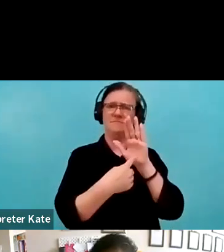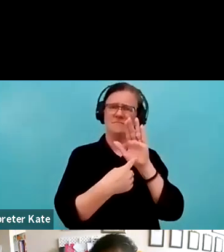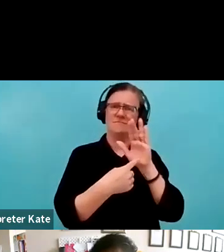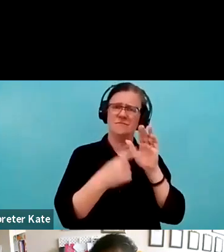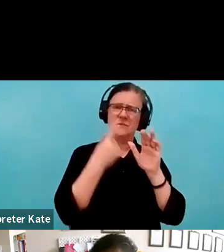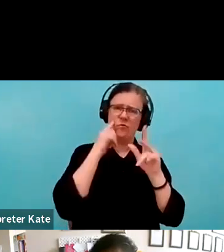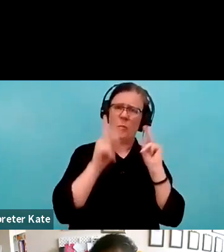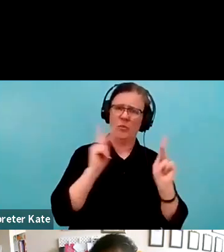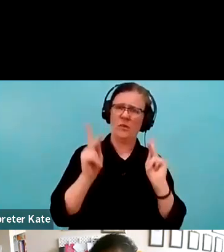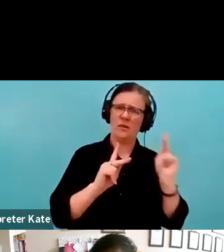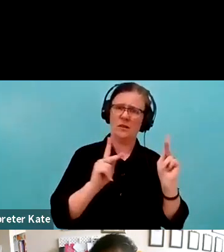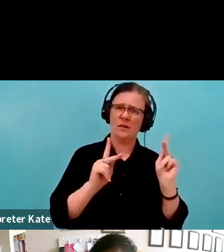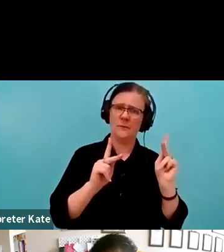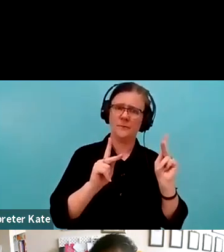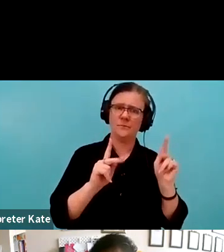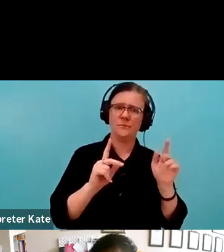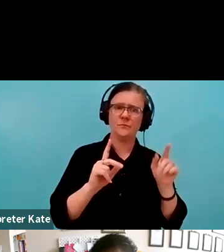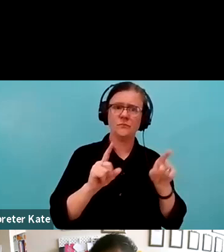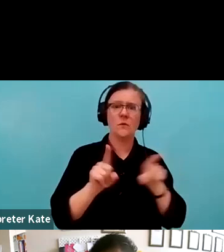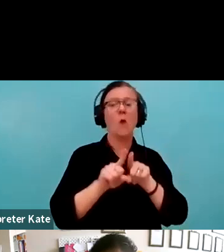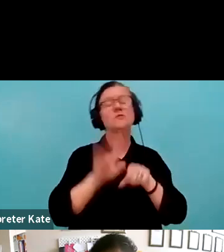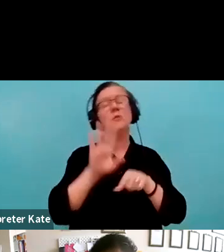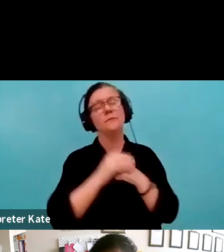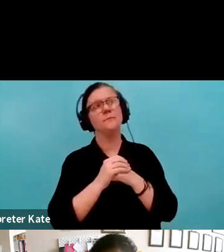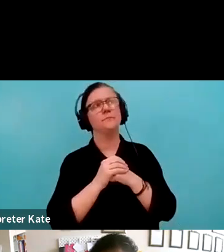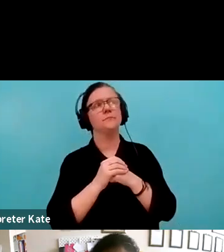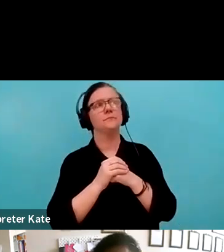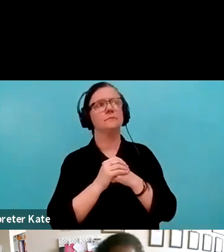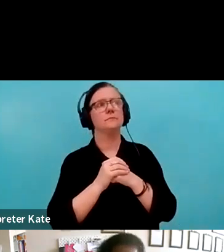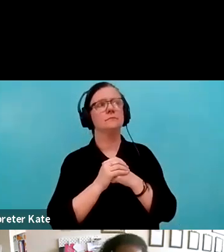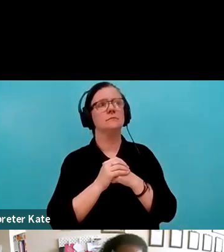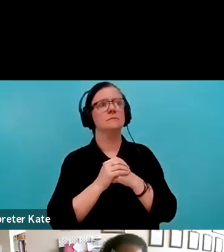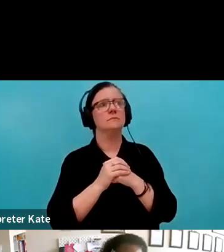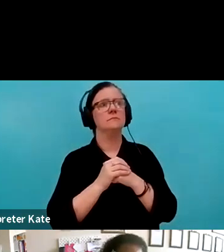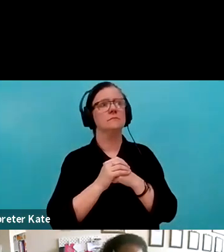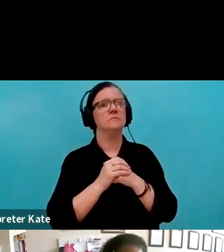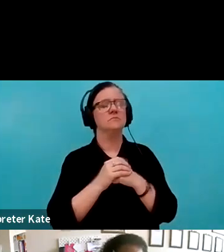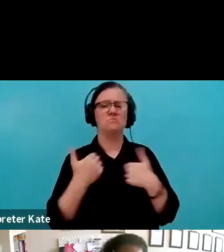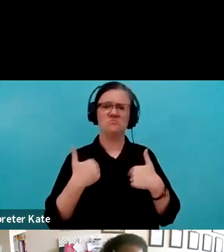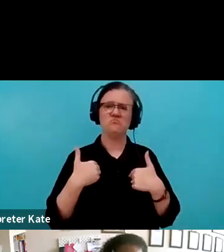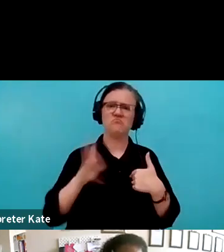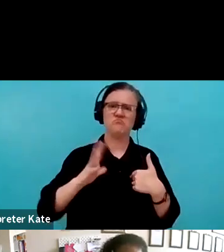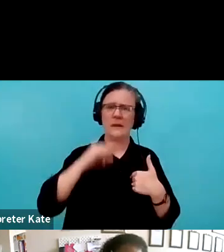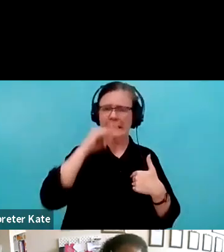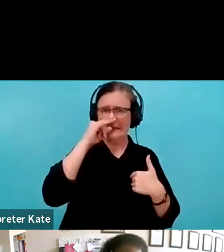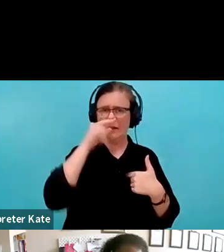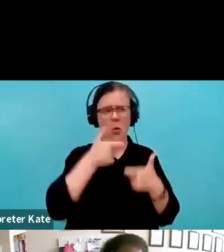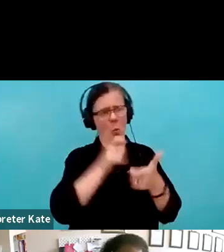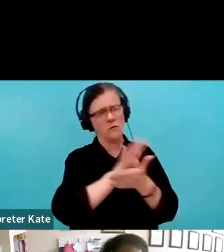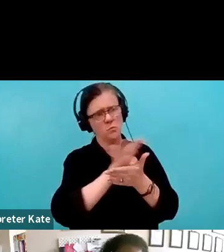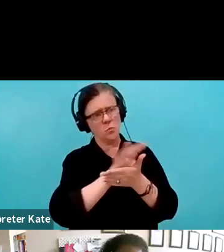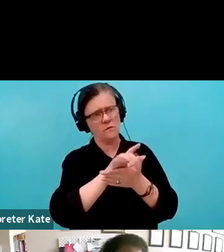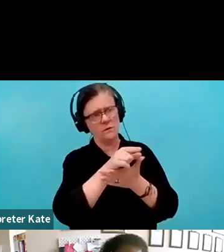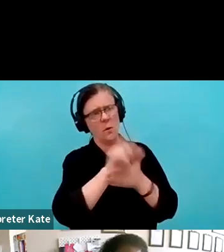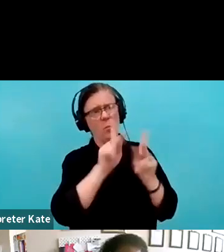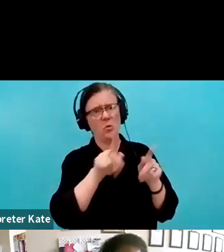stories told, and I also recall, you know, watching films as a kid where there's a person